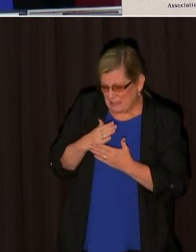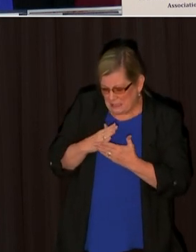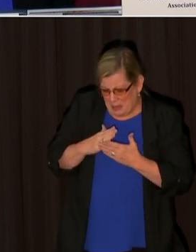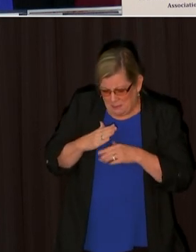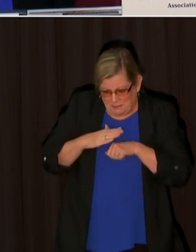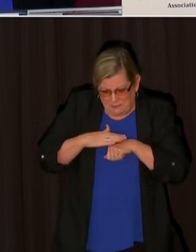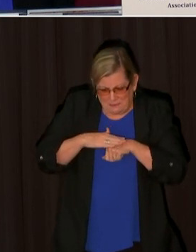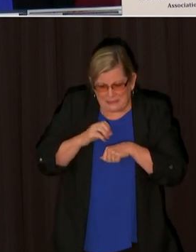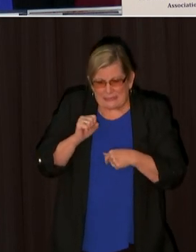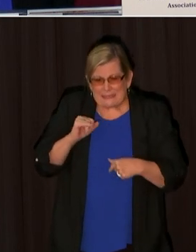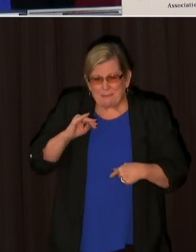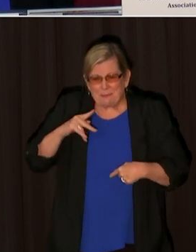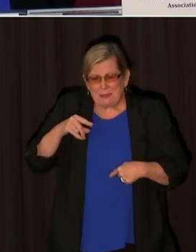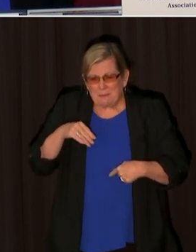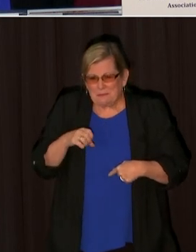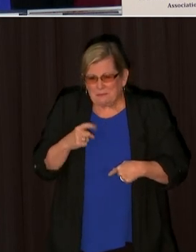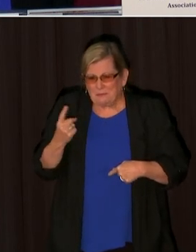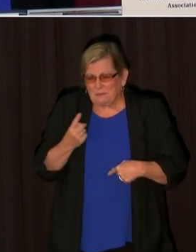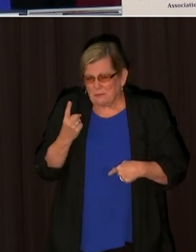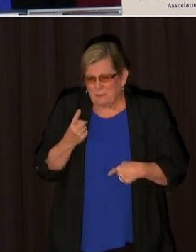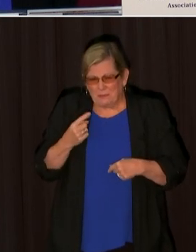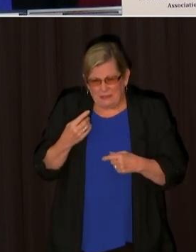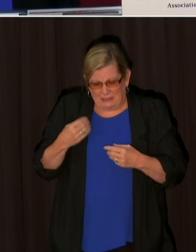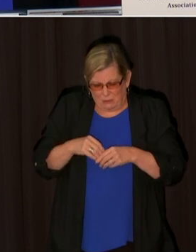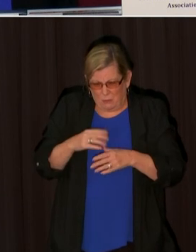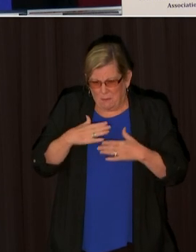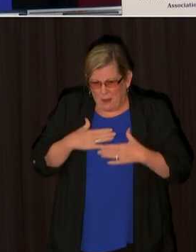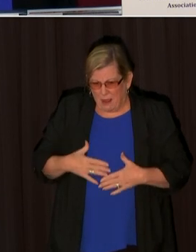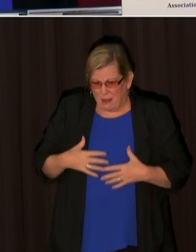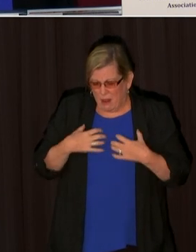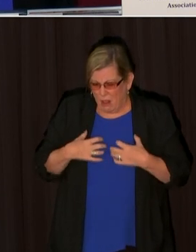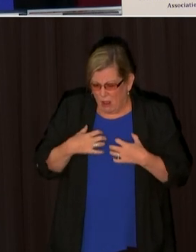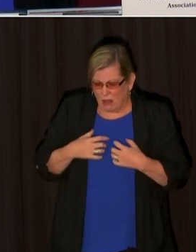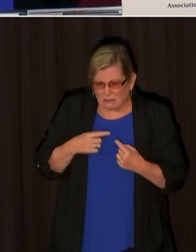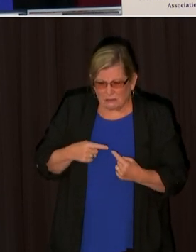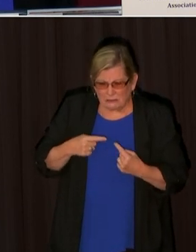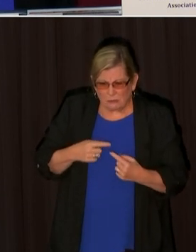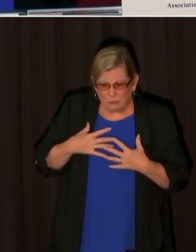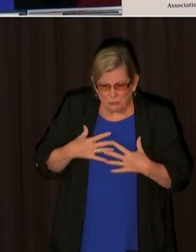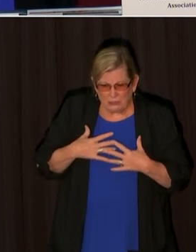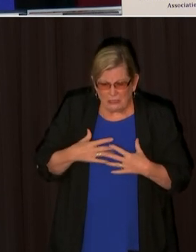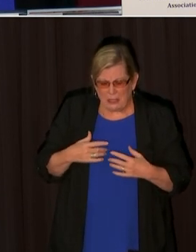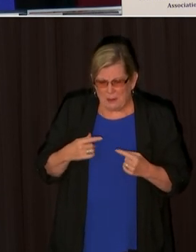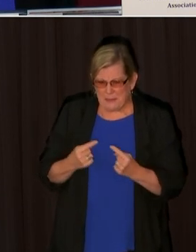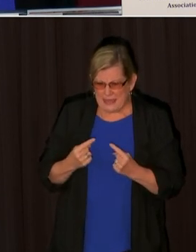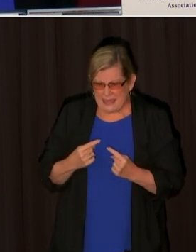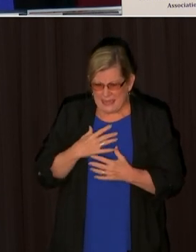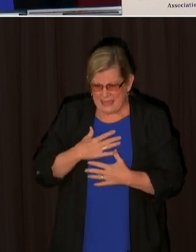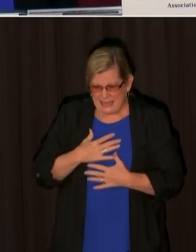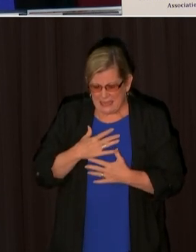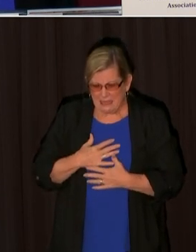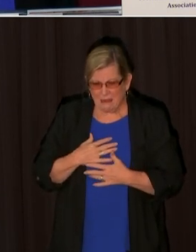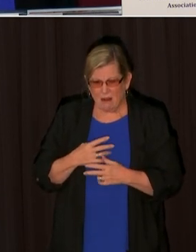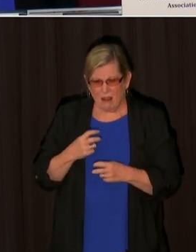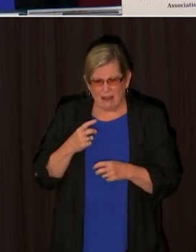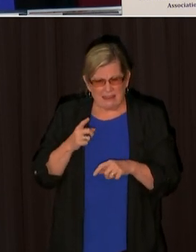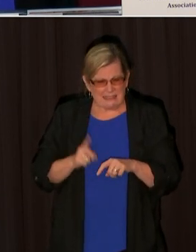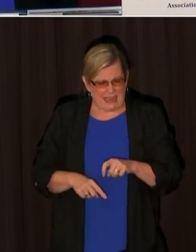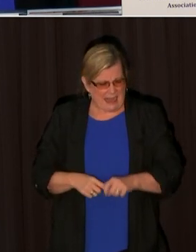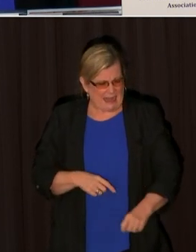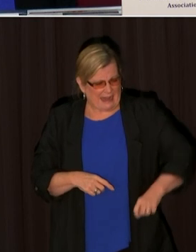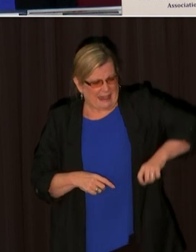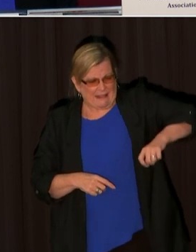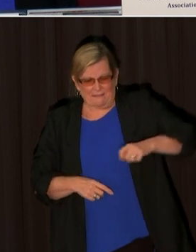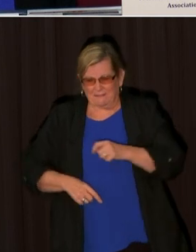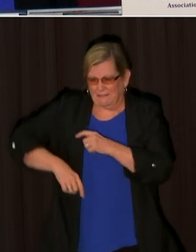medical emergency, such as chest pains, difficulty breathing, trouble lifting your arms, or weaknesses, our doctors recommend